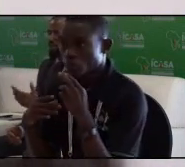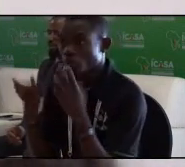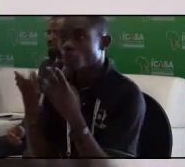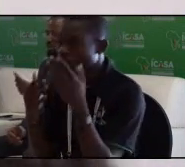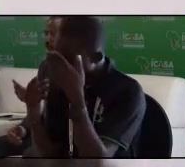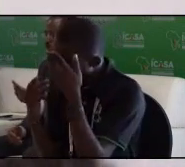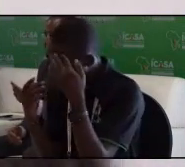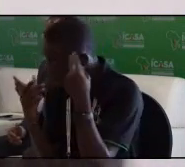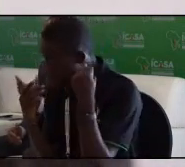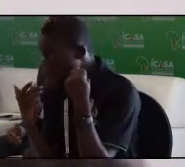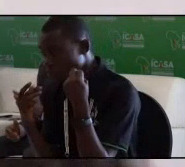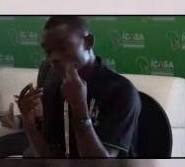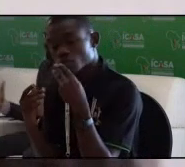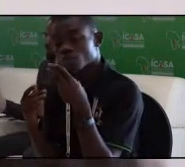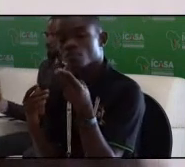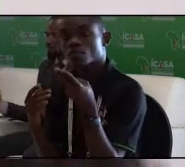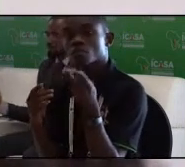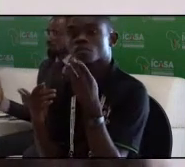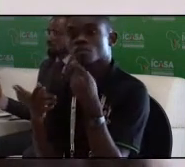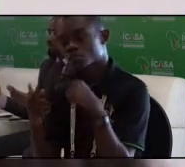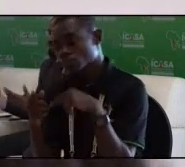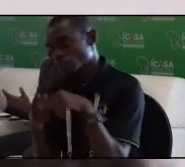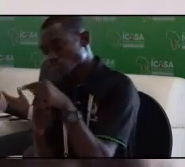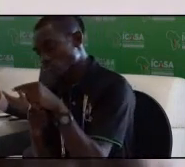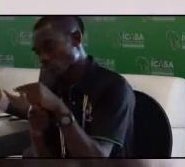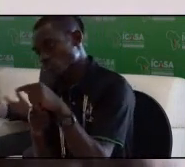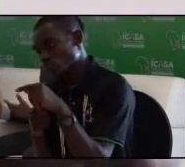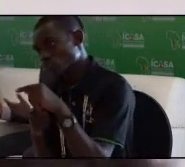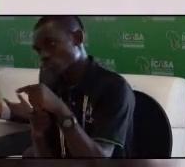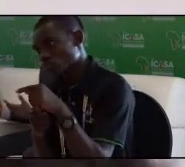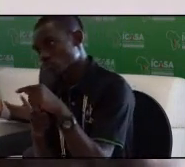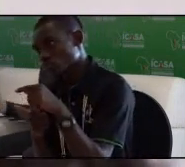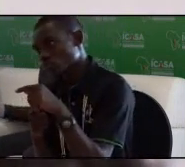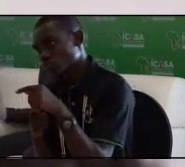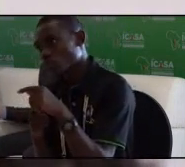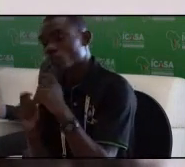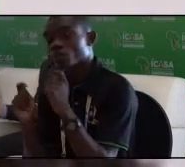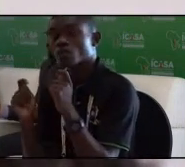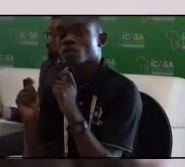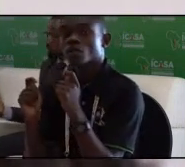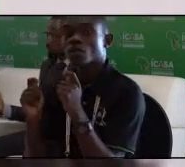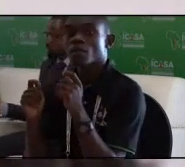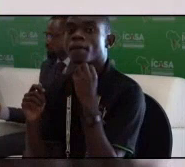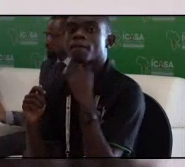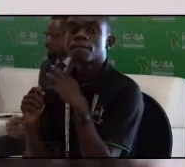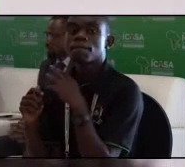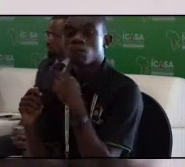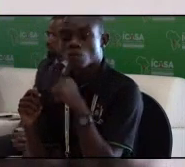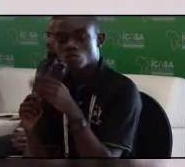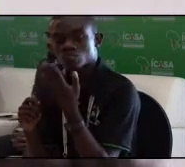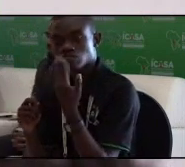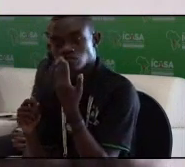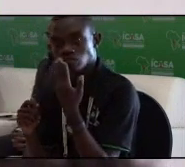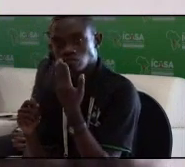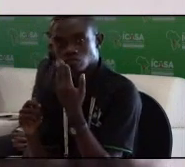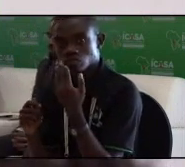In Nigeria, for instance, a lot of persons that patronize they visit the private pharmacies for their medications,